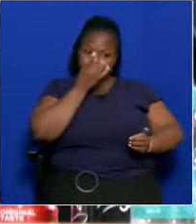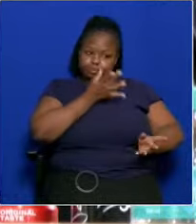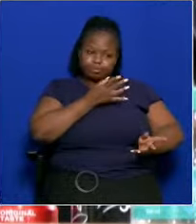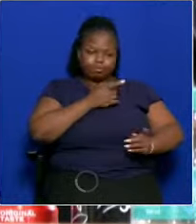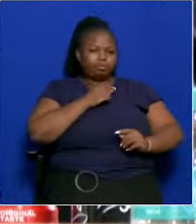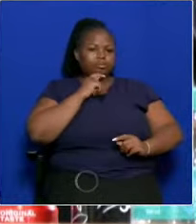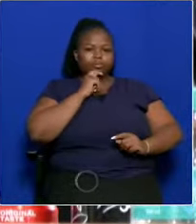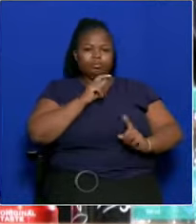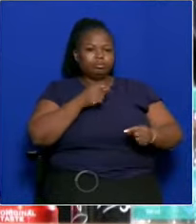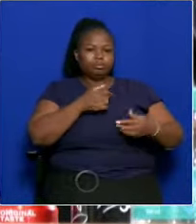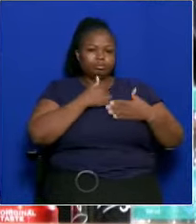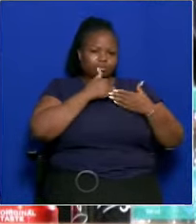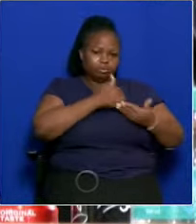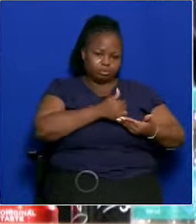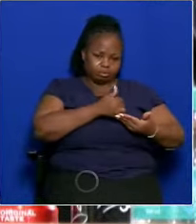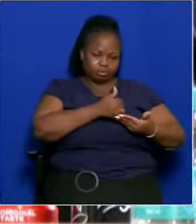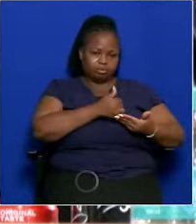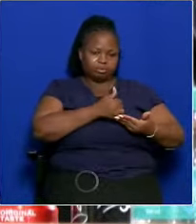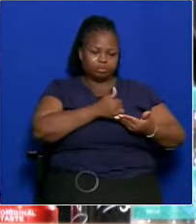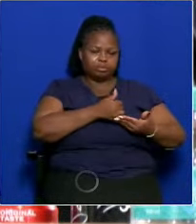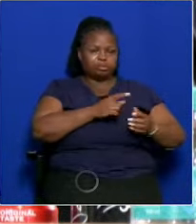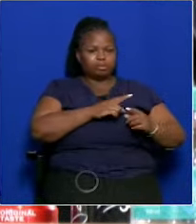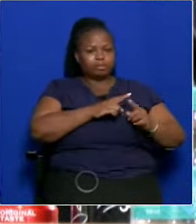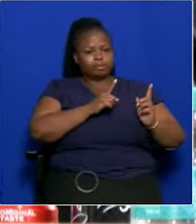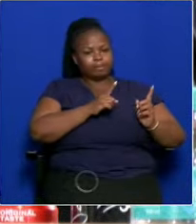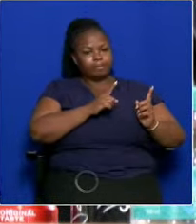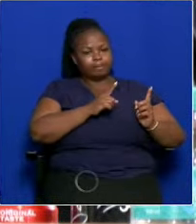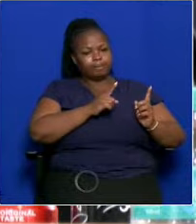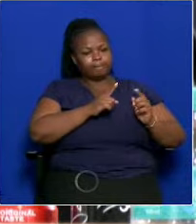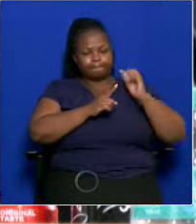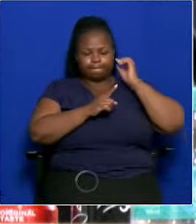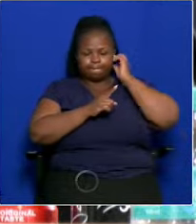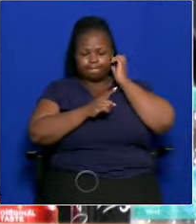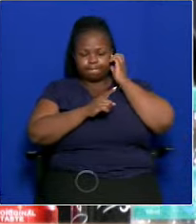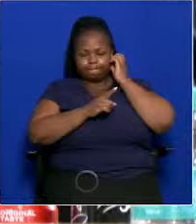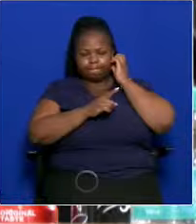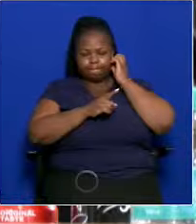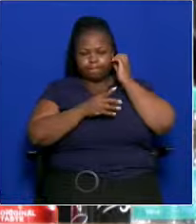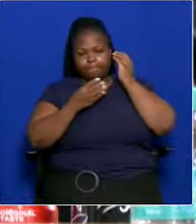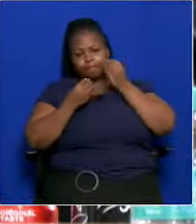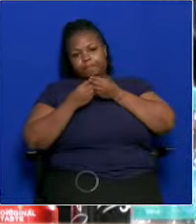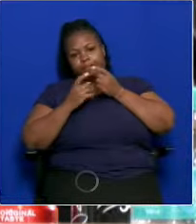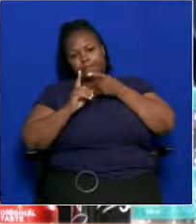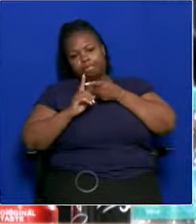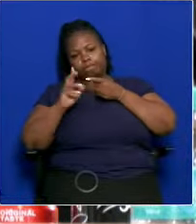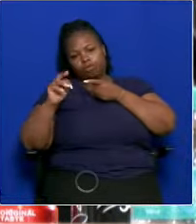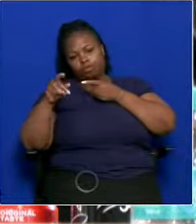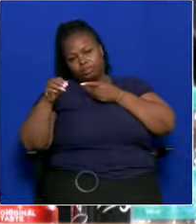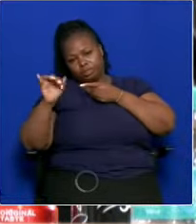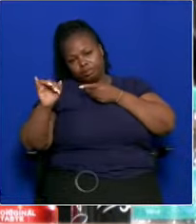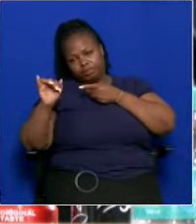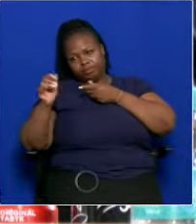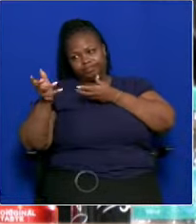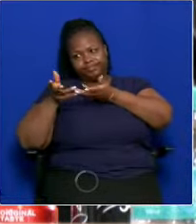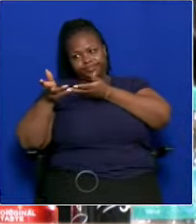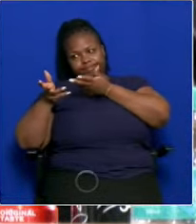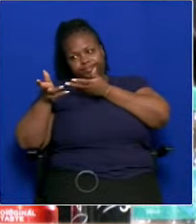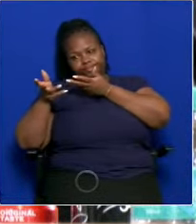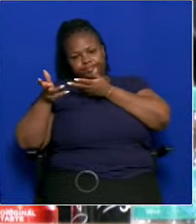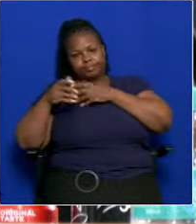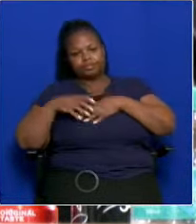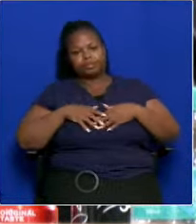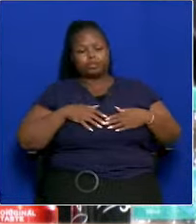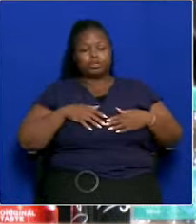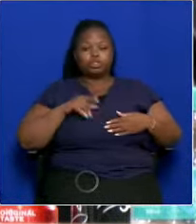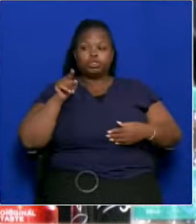your exchange with Sergeant Nkosi, it seems that you took an interest,